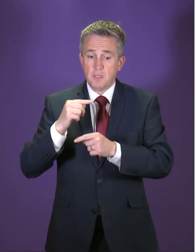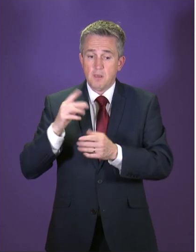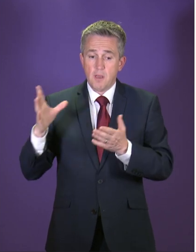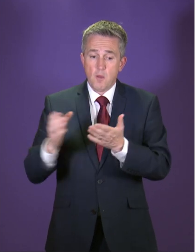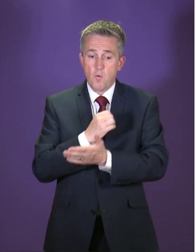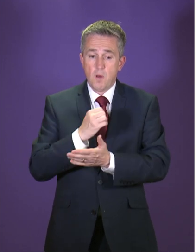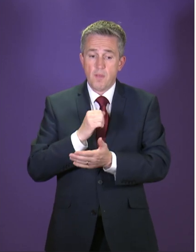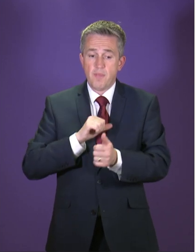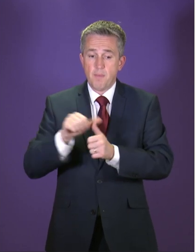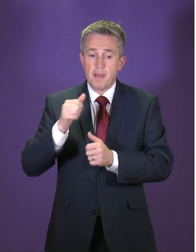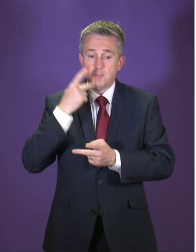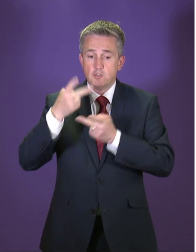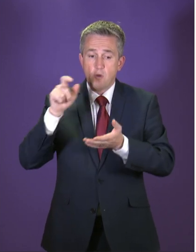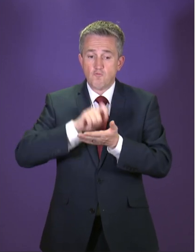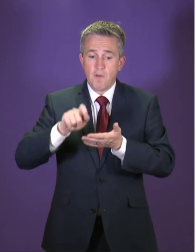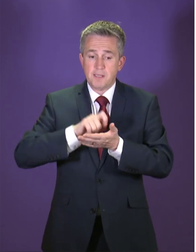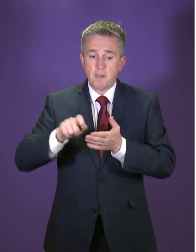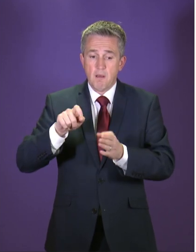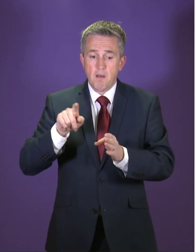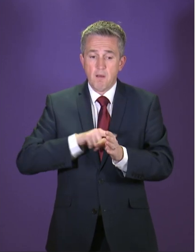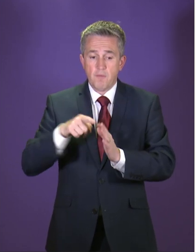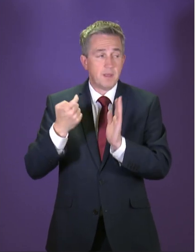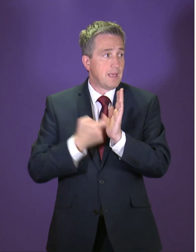Best Songwriter of the Year.